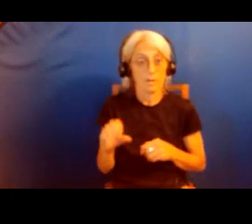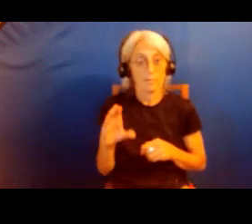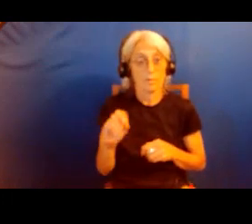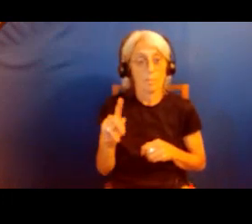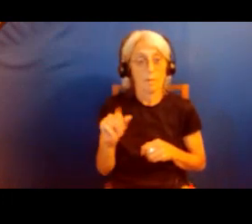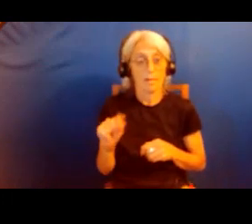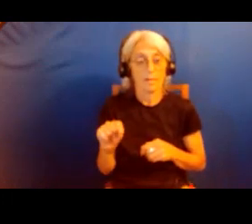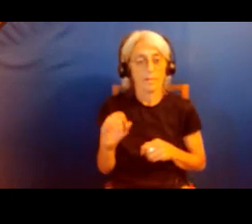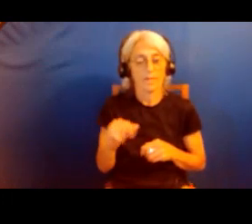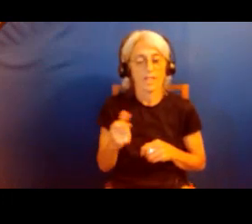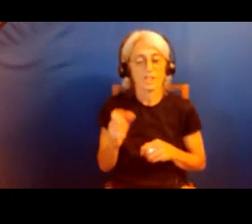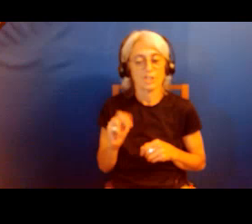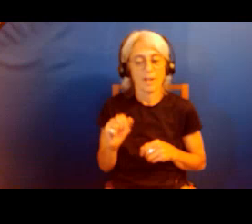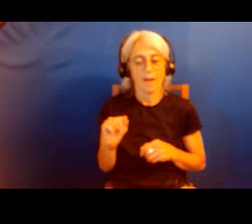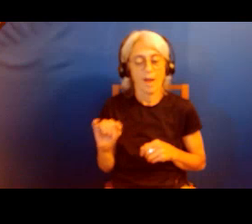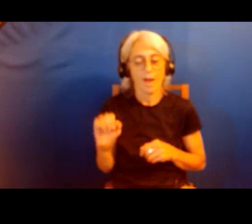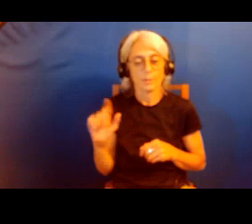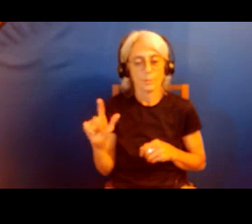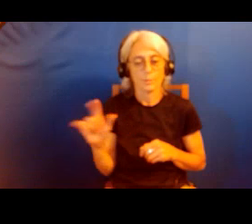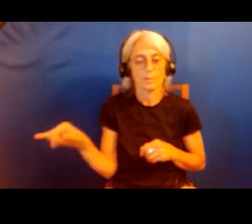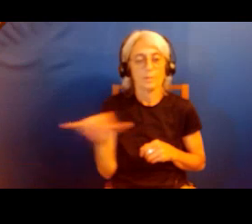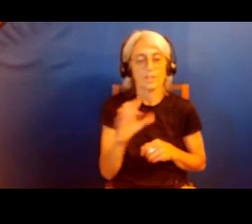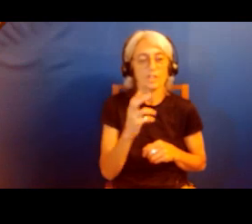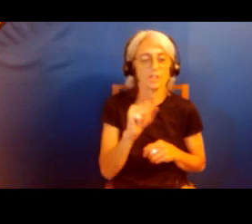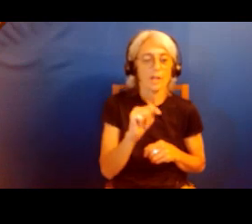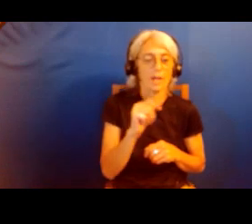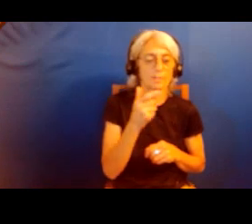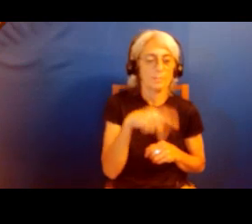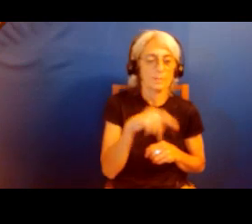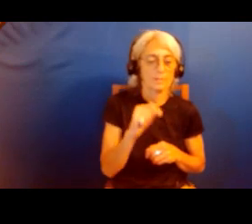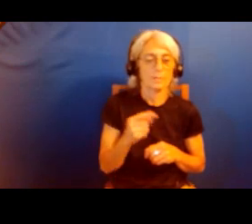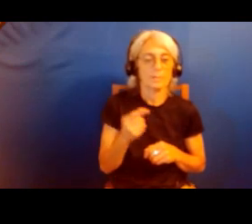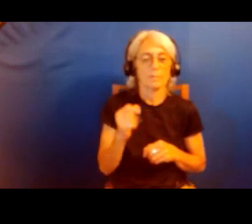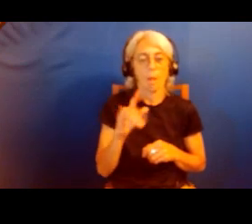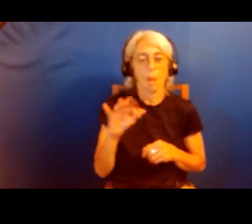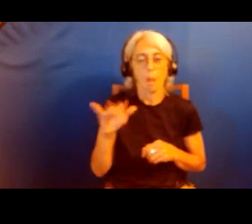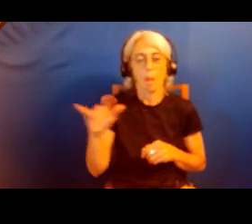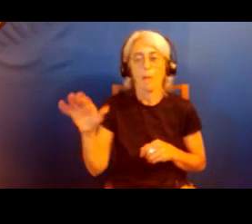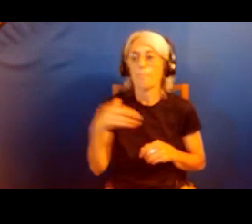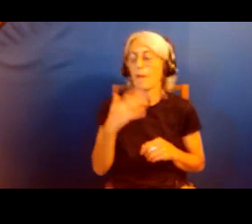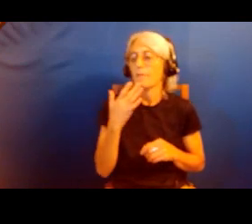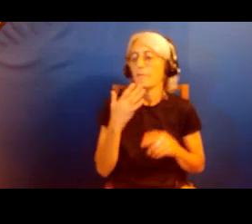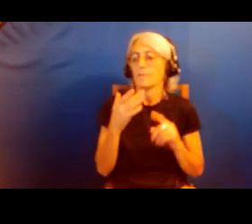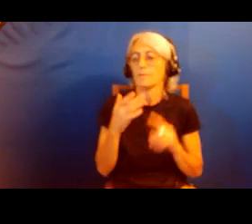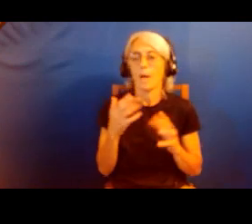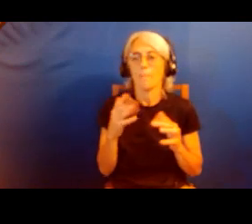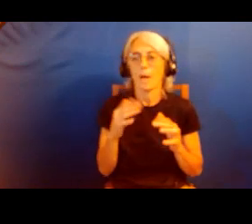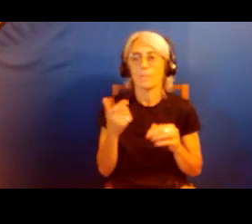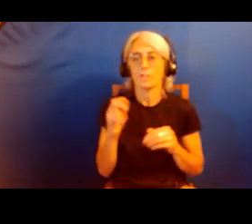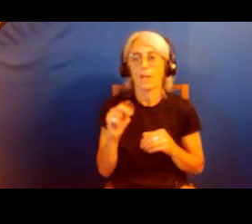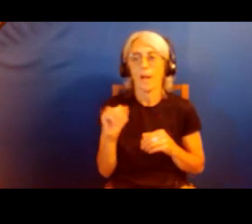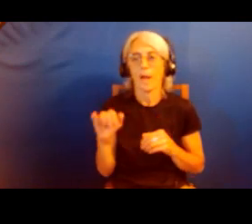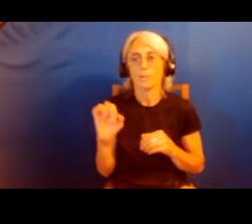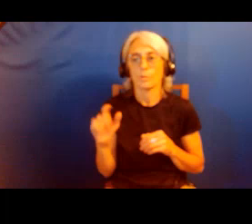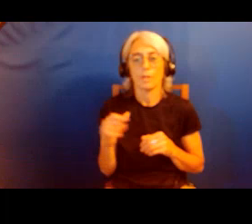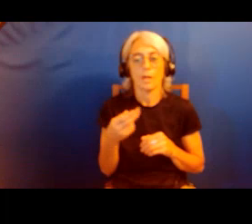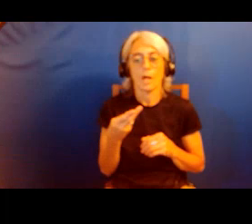AI tool similar to ChatGPT, Gemini, Claude, or my favorite Gen AI tool, Hugging